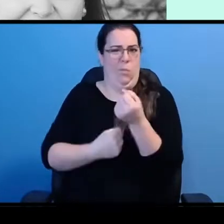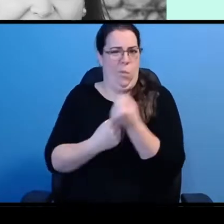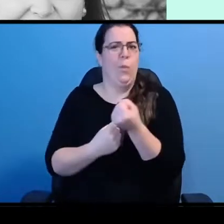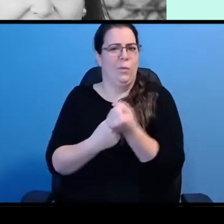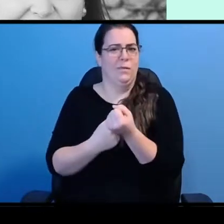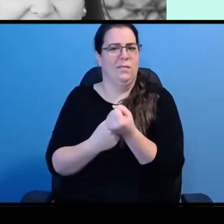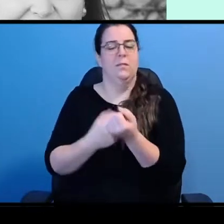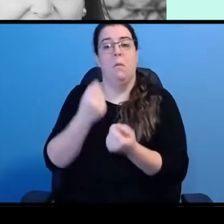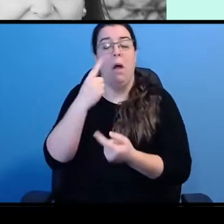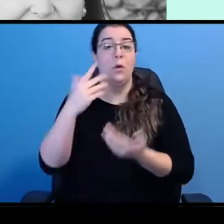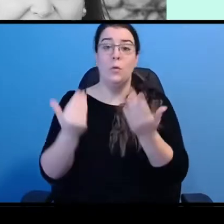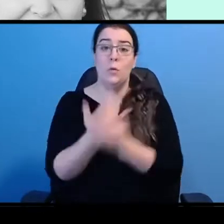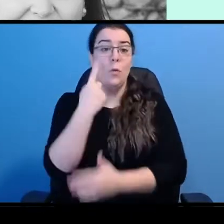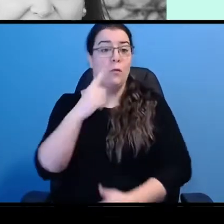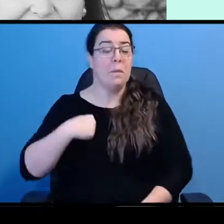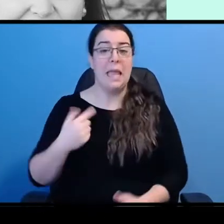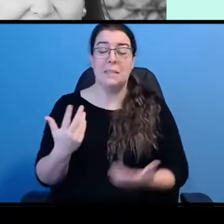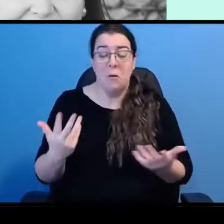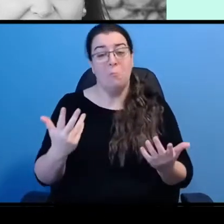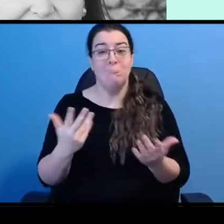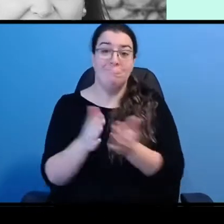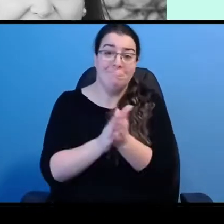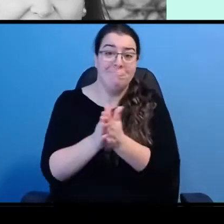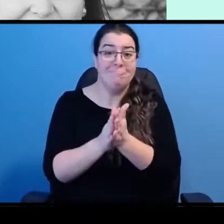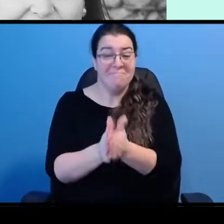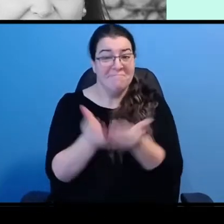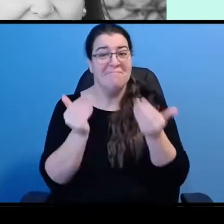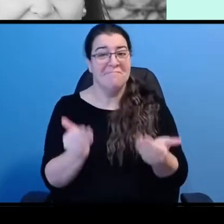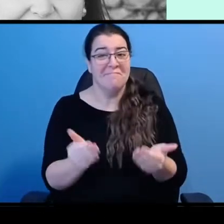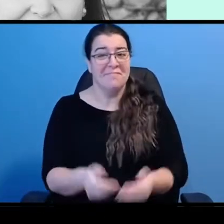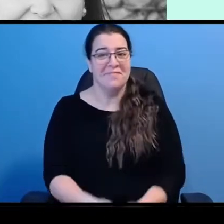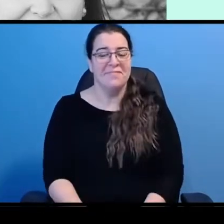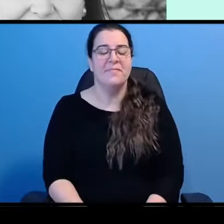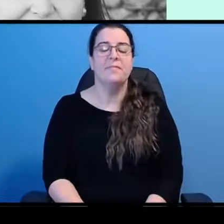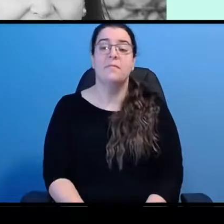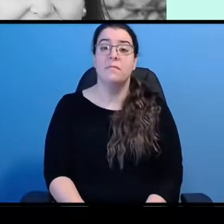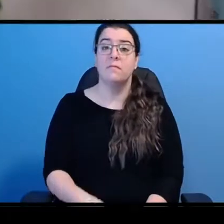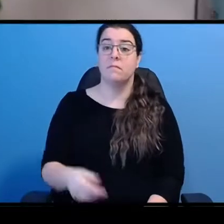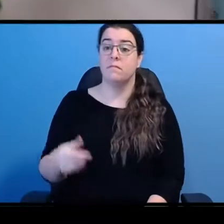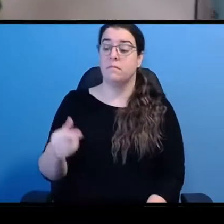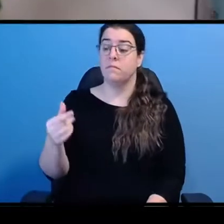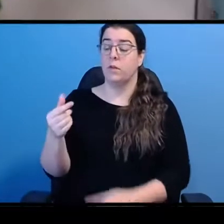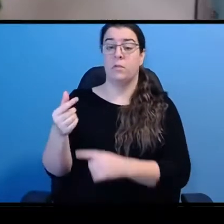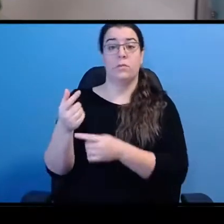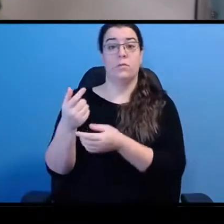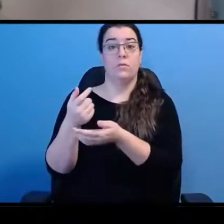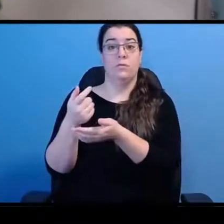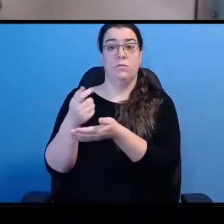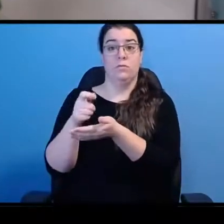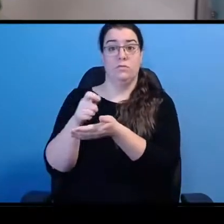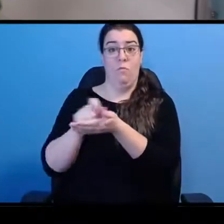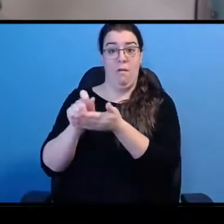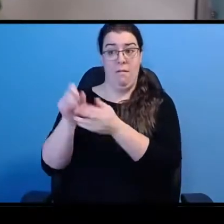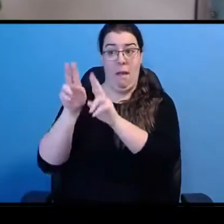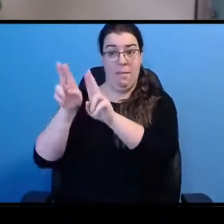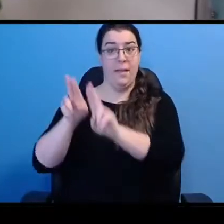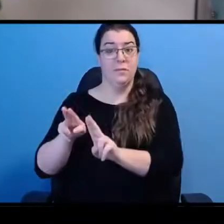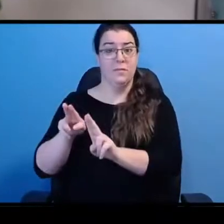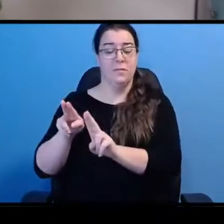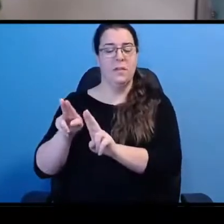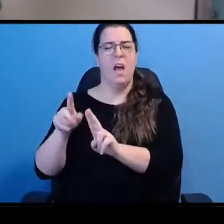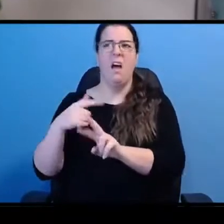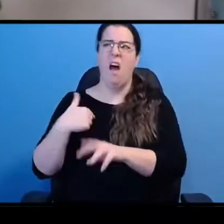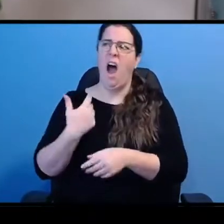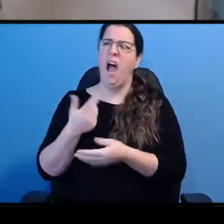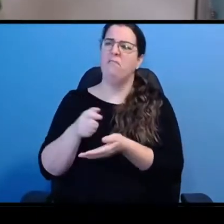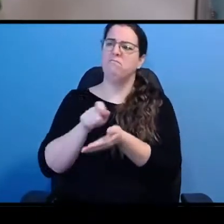excited to be here. In terms of grant writing, I've written, I don't want to say many, but I've written some